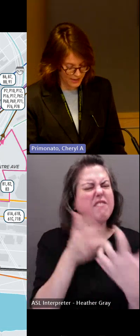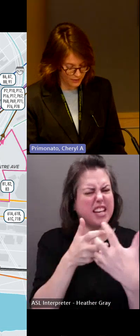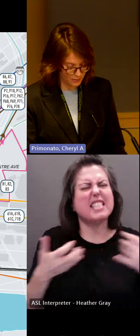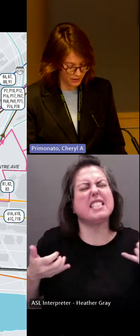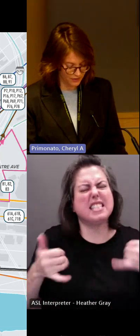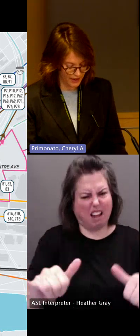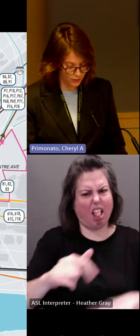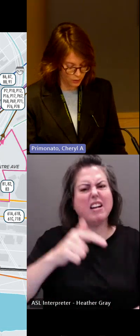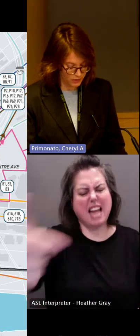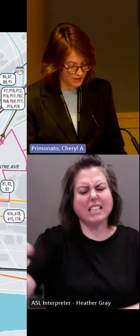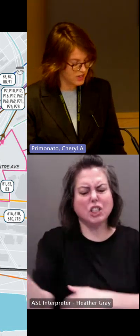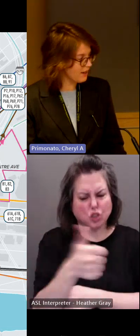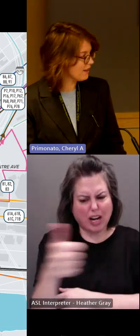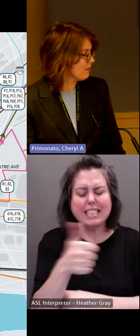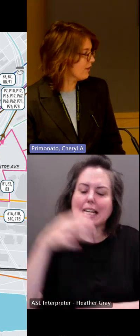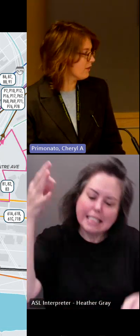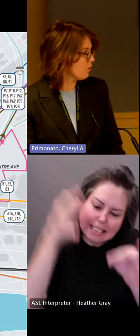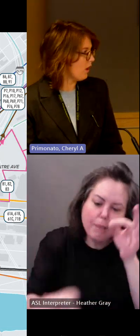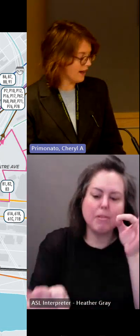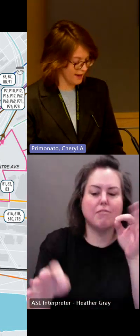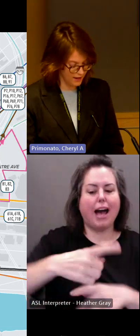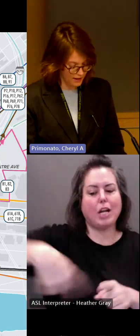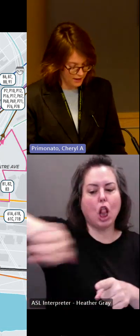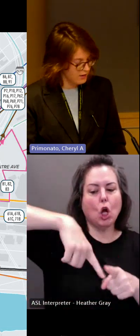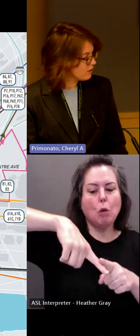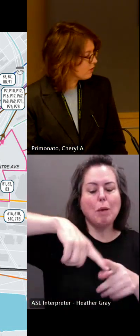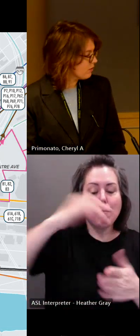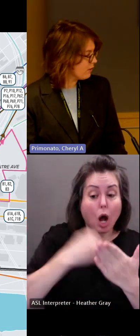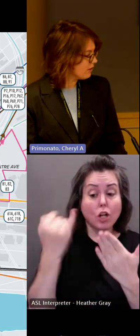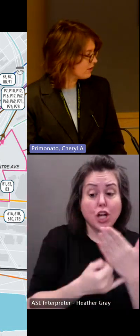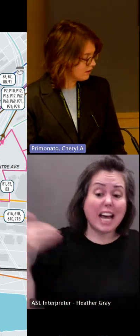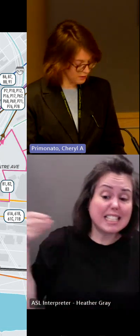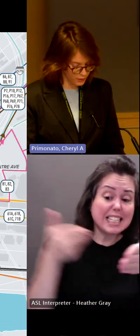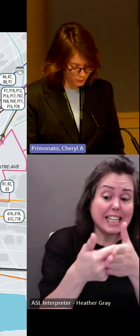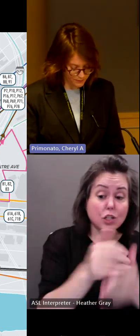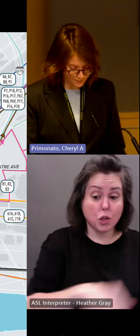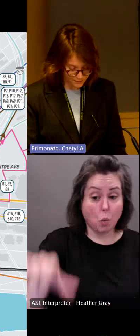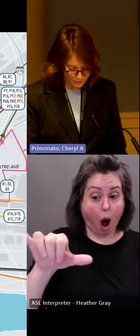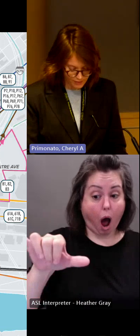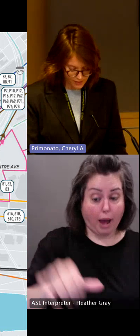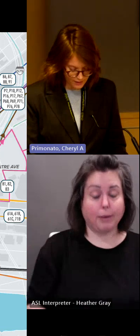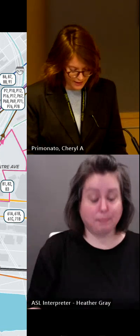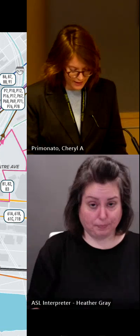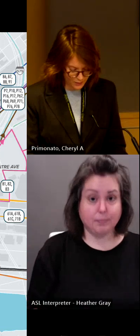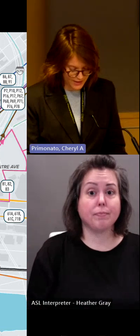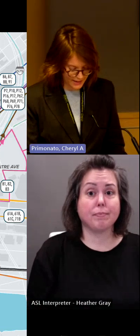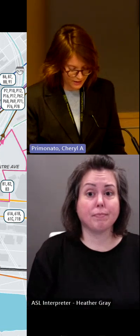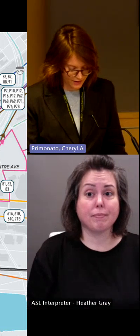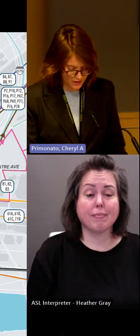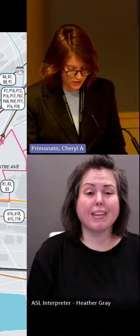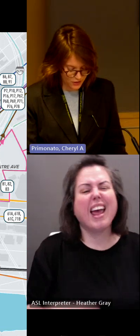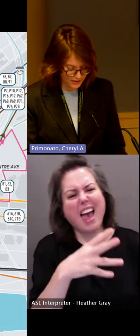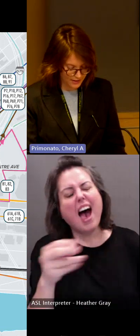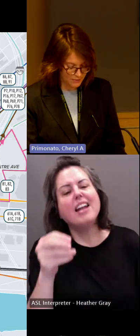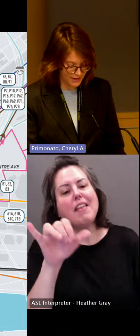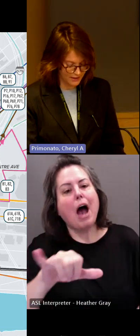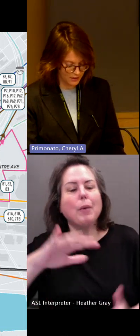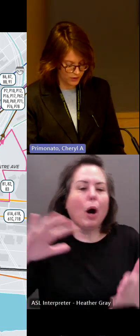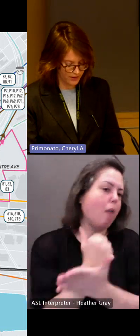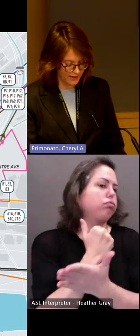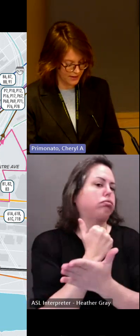Transit Downtown Simplified Loop logic as it mirrors the Y routes loop and would take advantage of